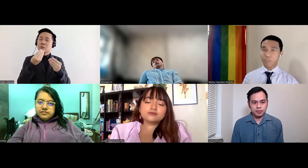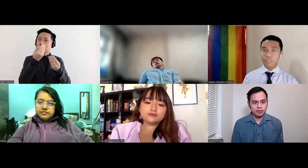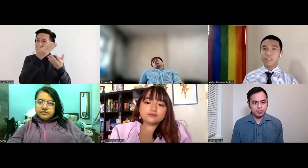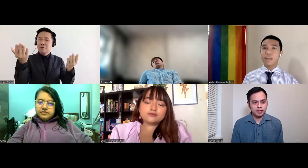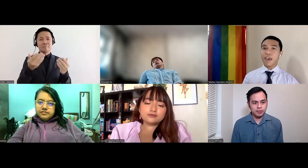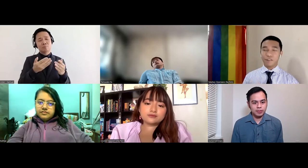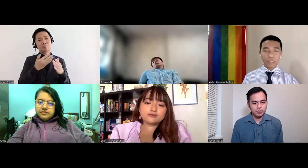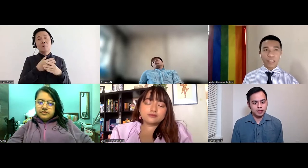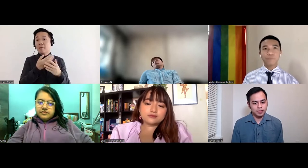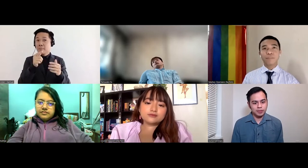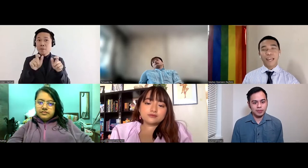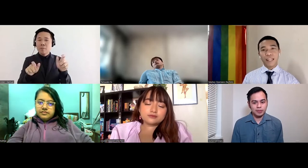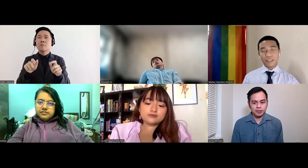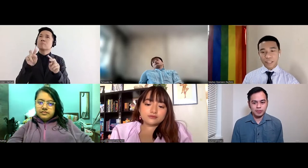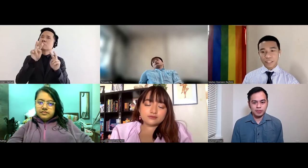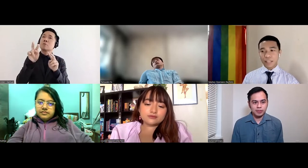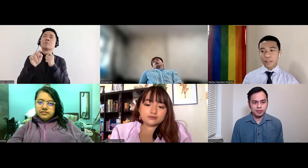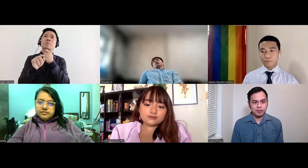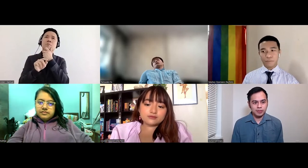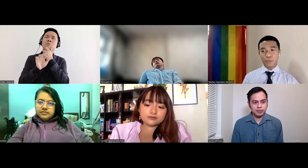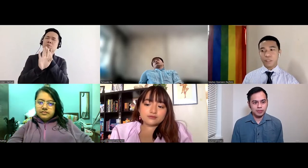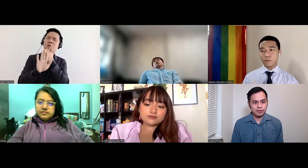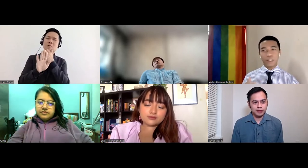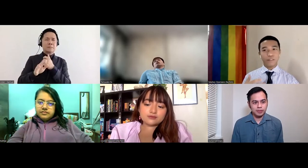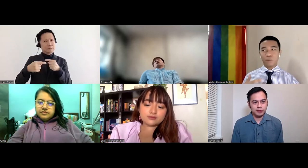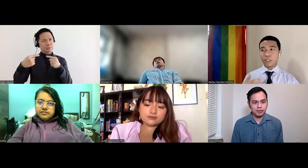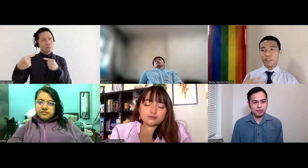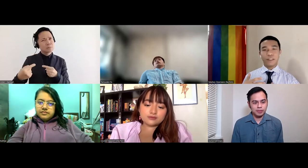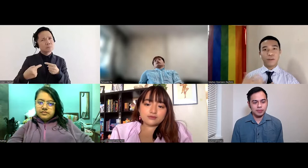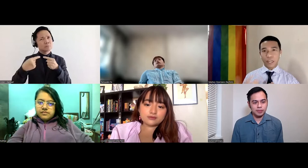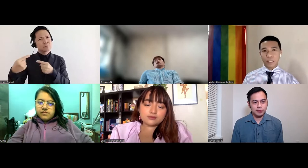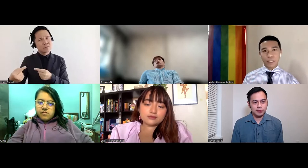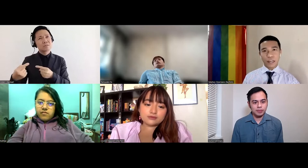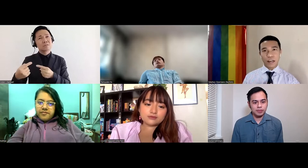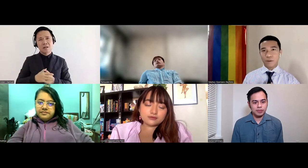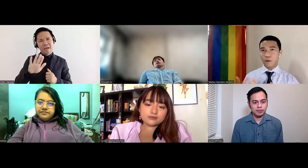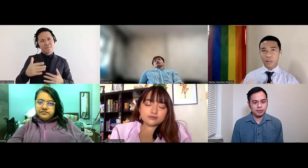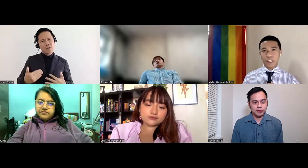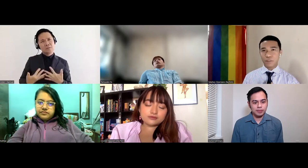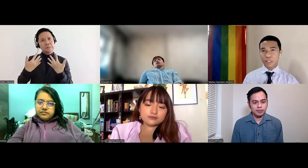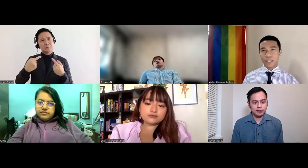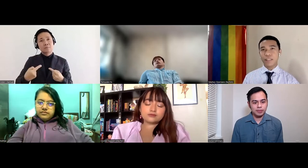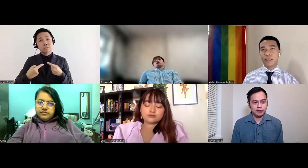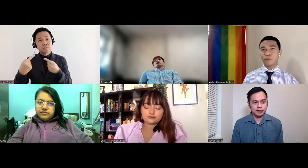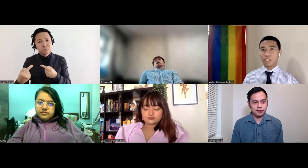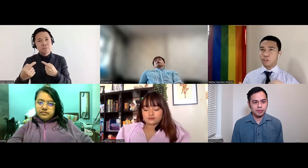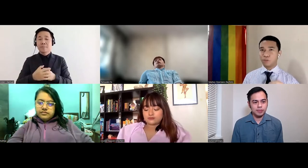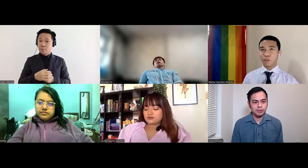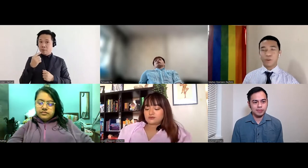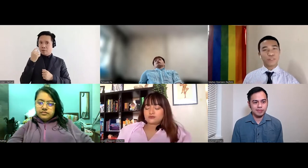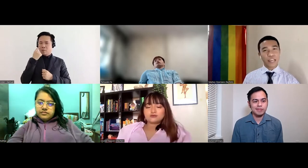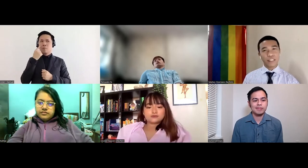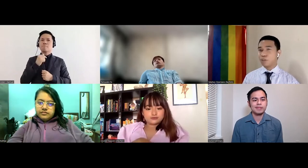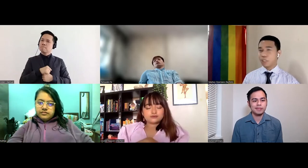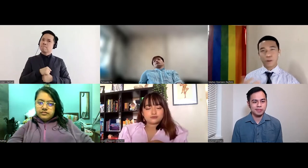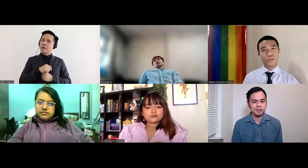we face every day. And I think that with the right awareness raising that we can do for